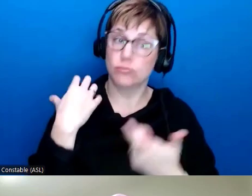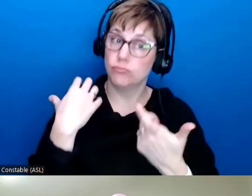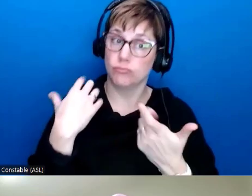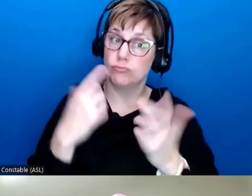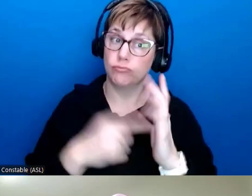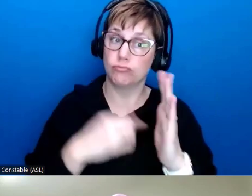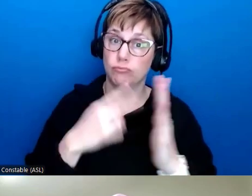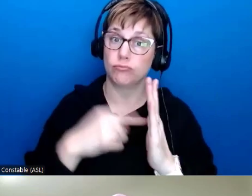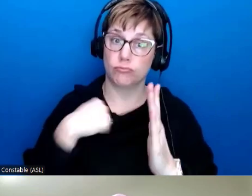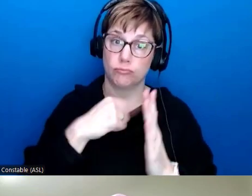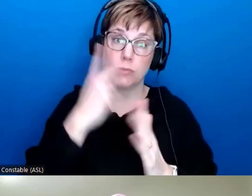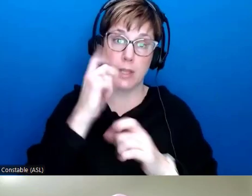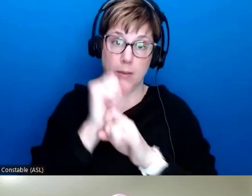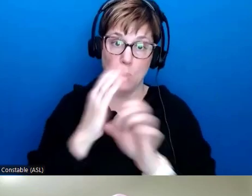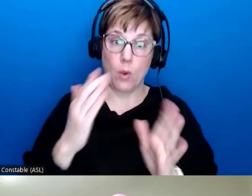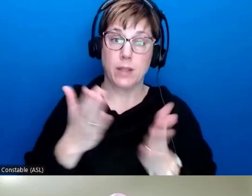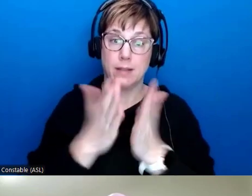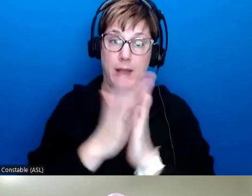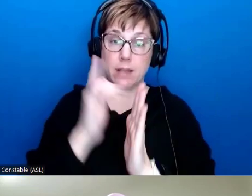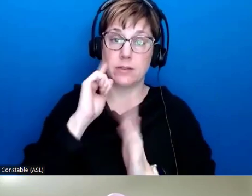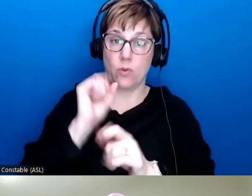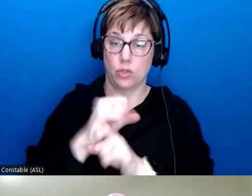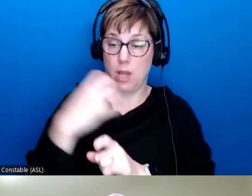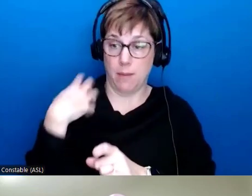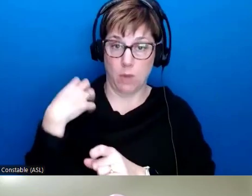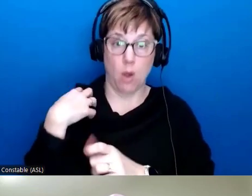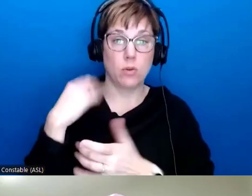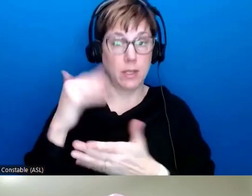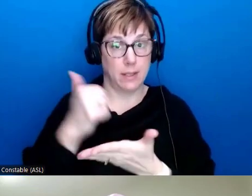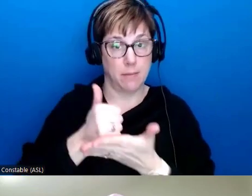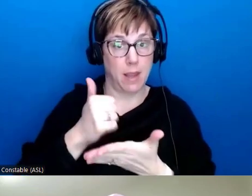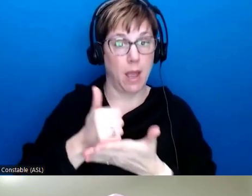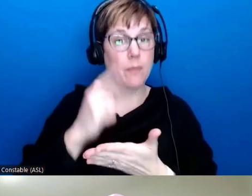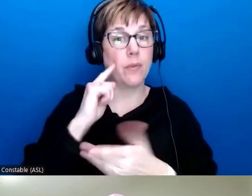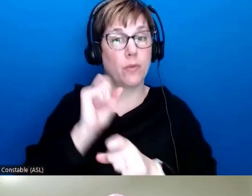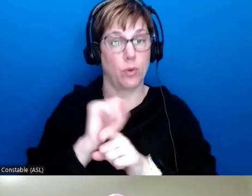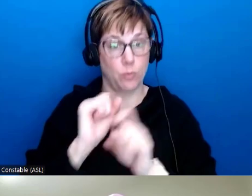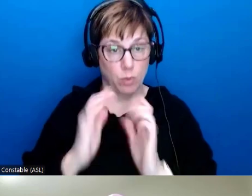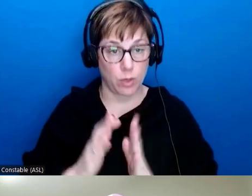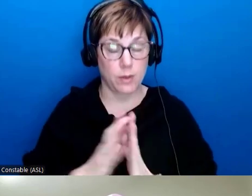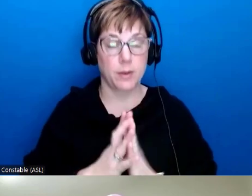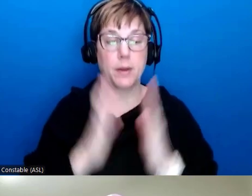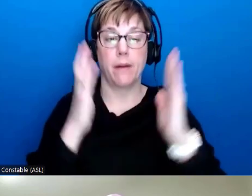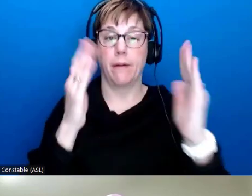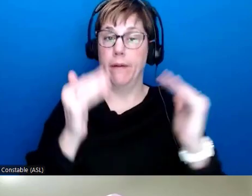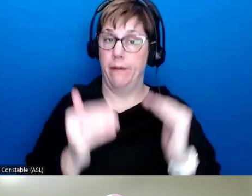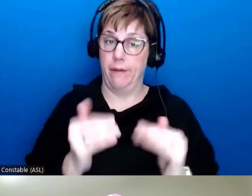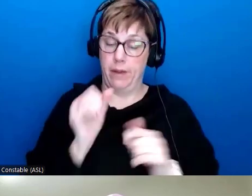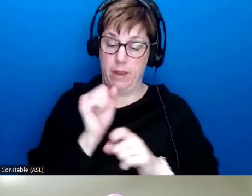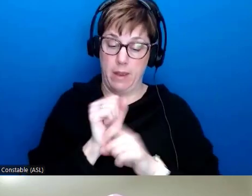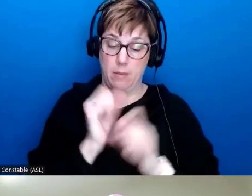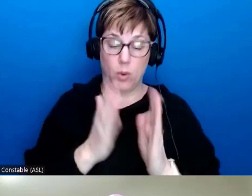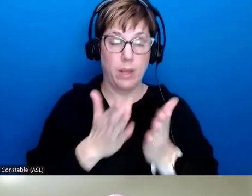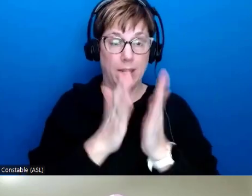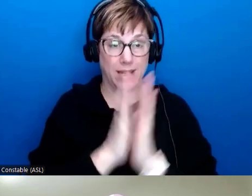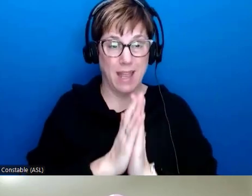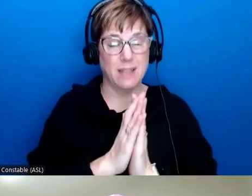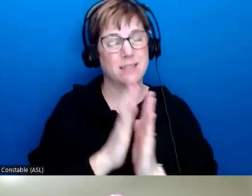useful, helpful, I should say, to the employees. An employee can also ask to be reassigned to